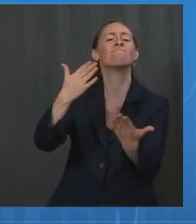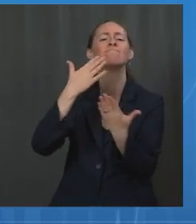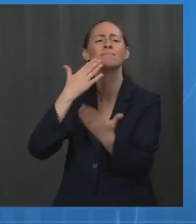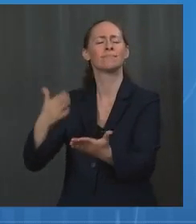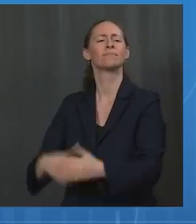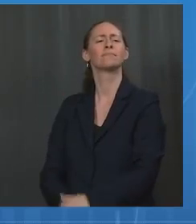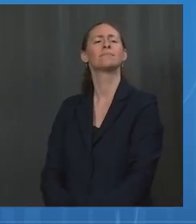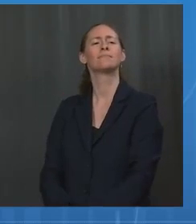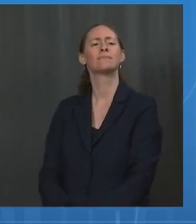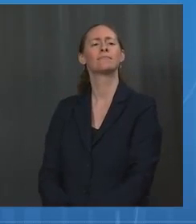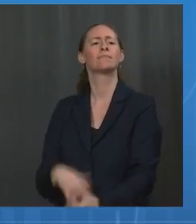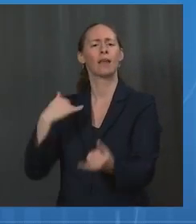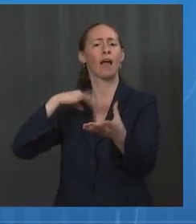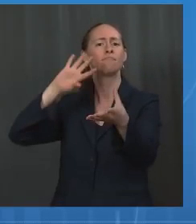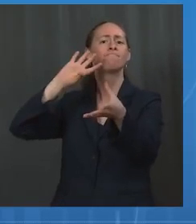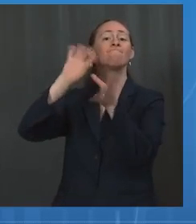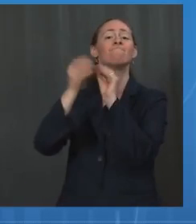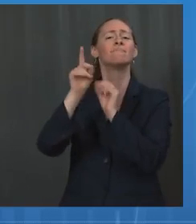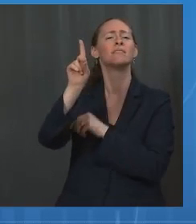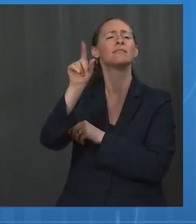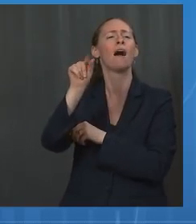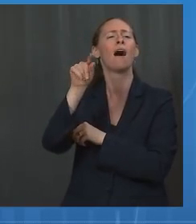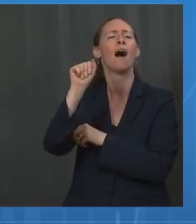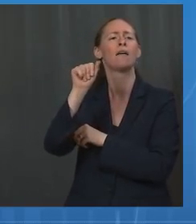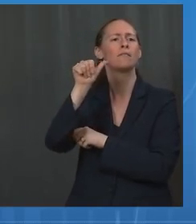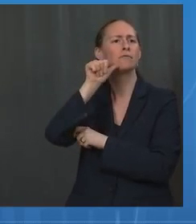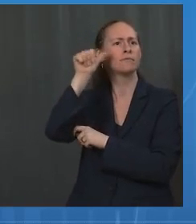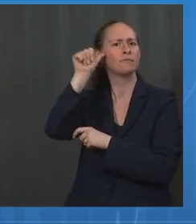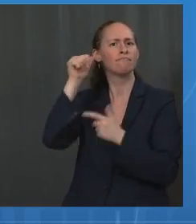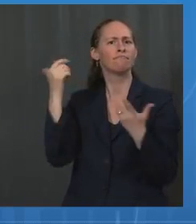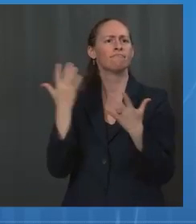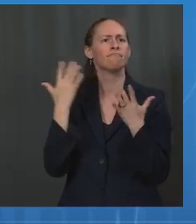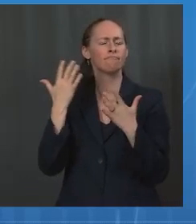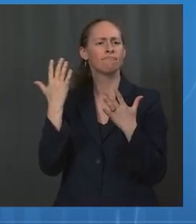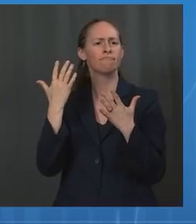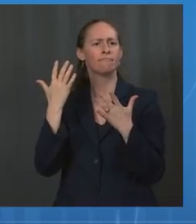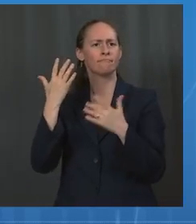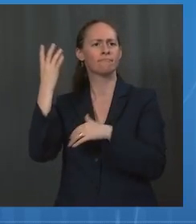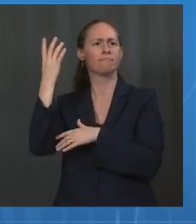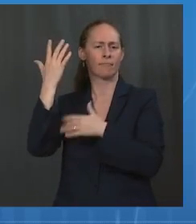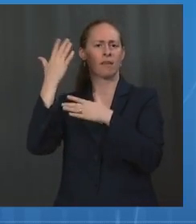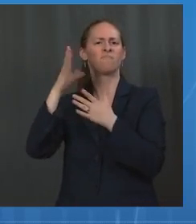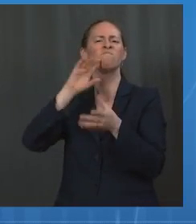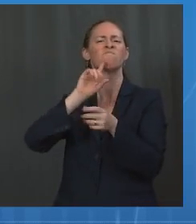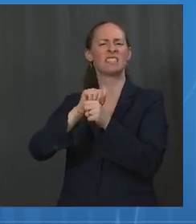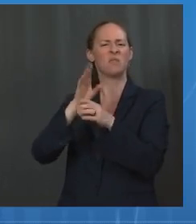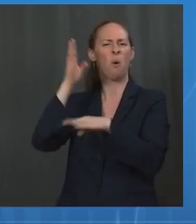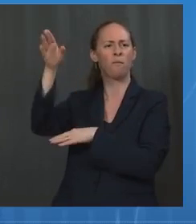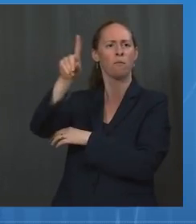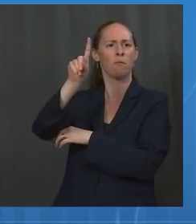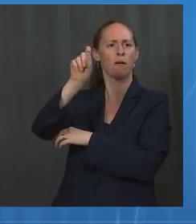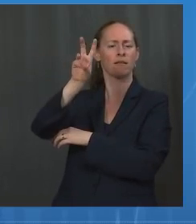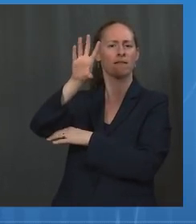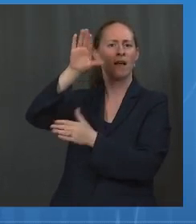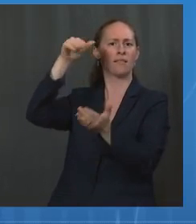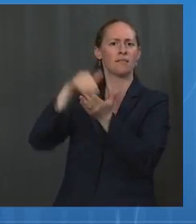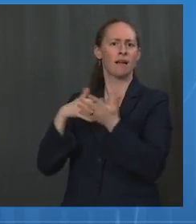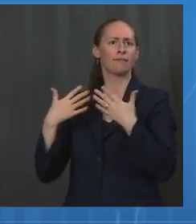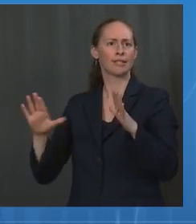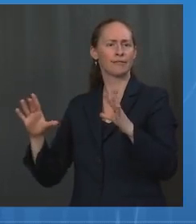Yesterday, CDC reported nearly 165,000 new cases of COVID-19. Our 7-day average is at